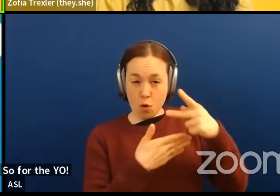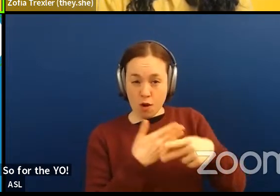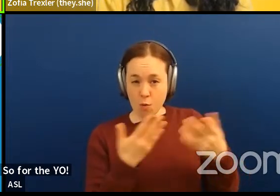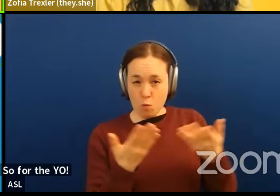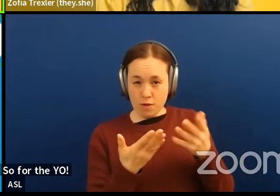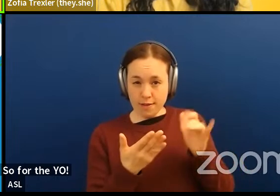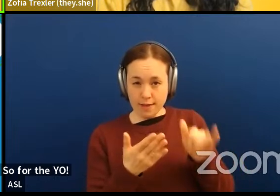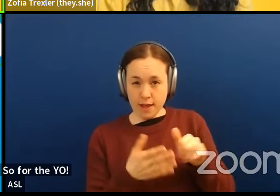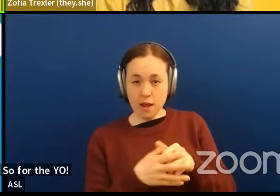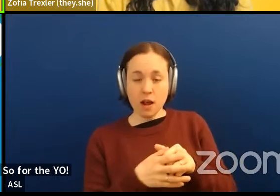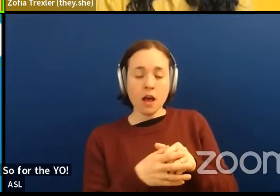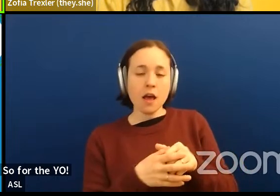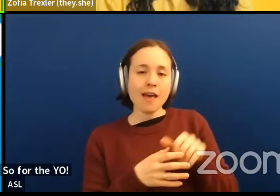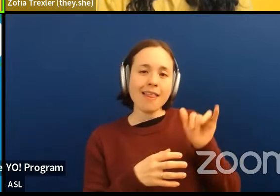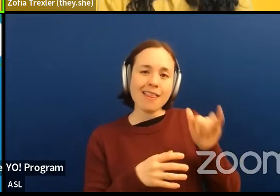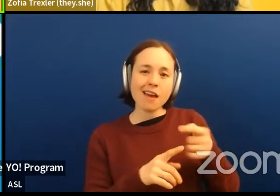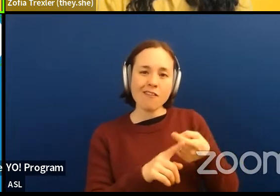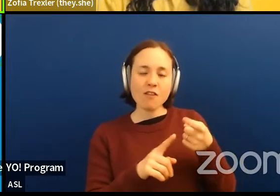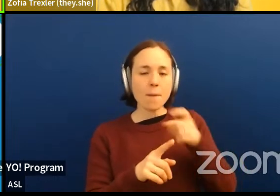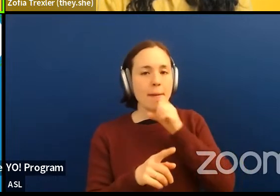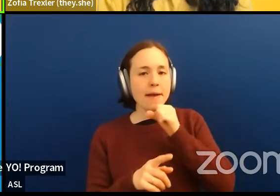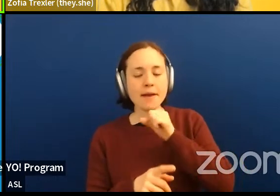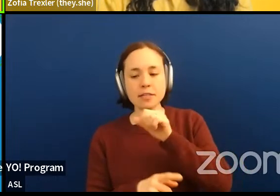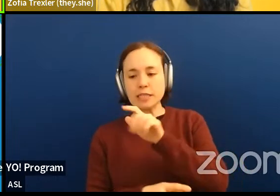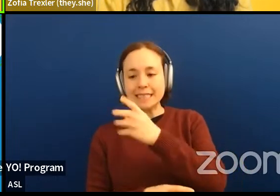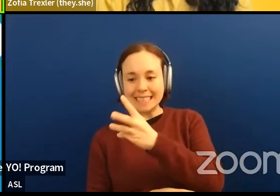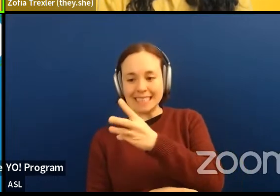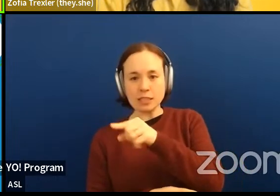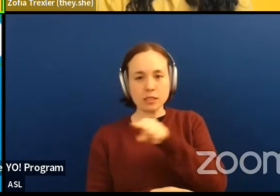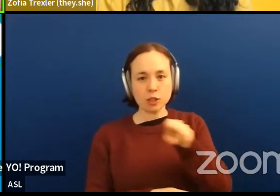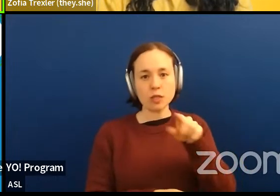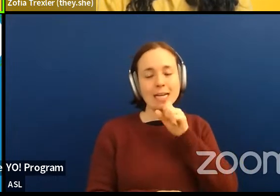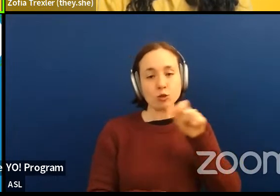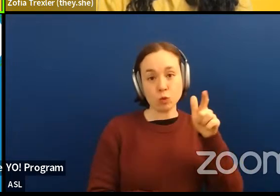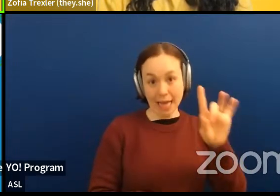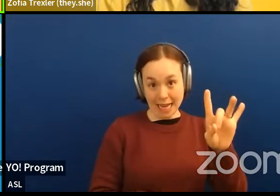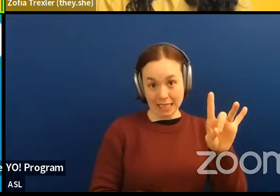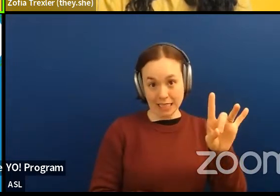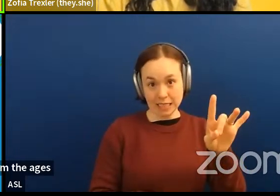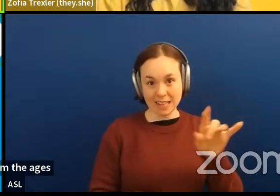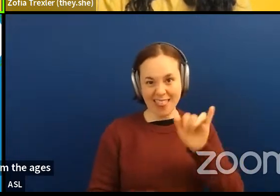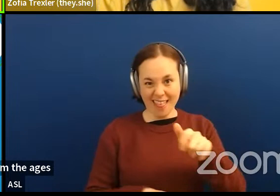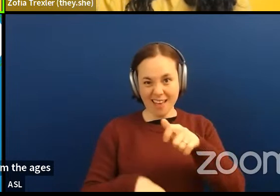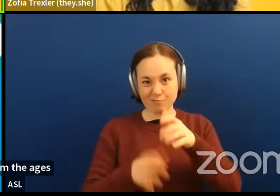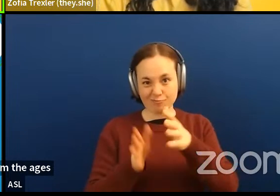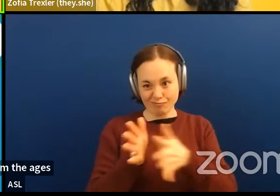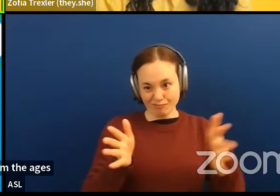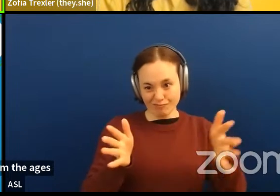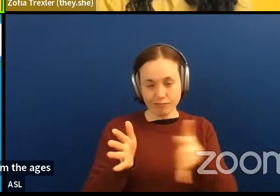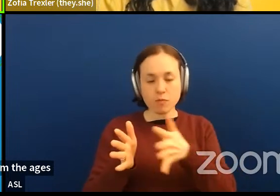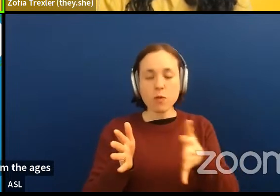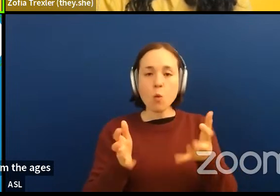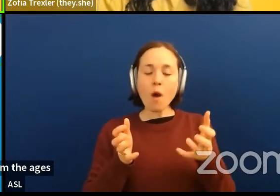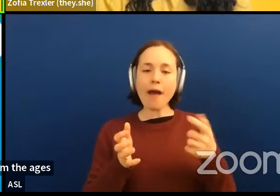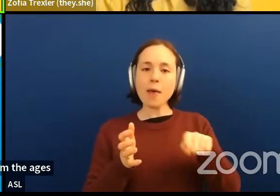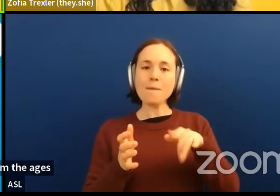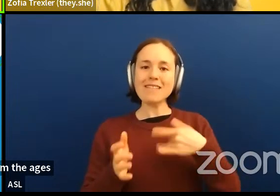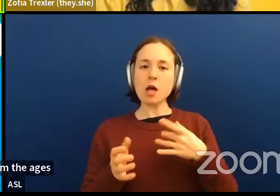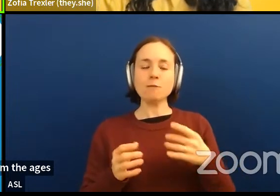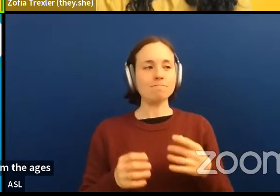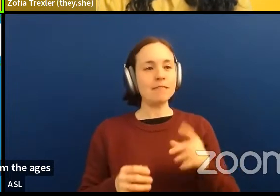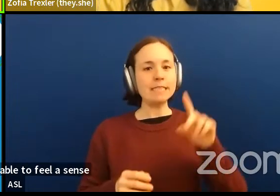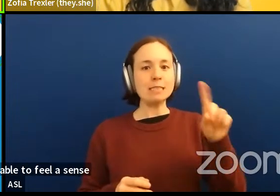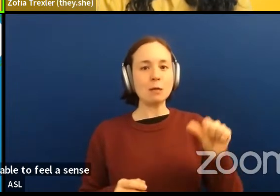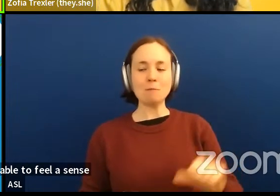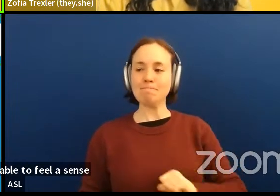fits youth from the ages of 16 to 28 to be able to feel a sense of disability pride,